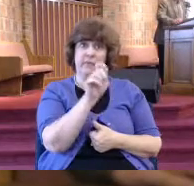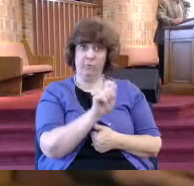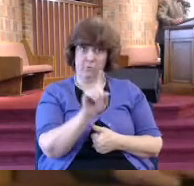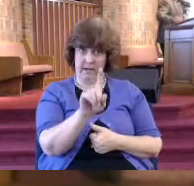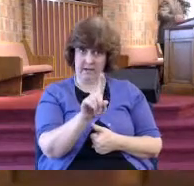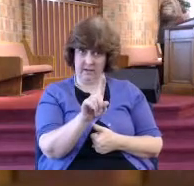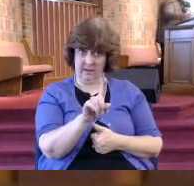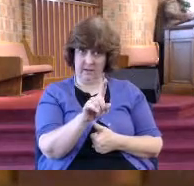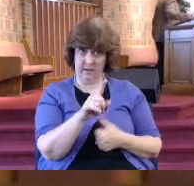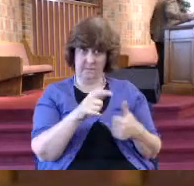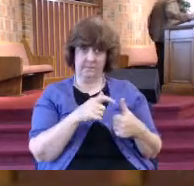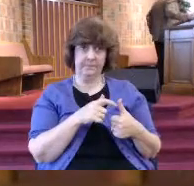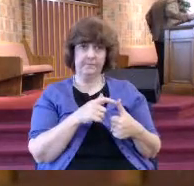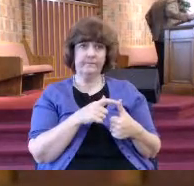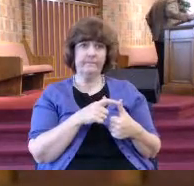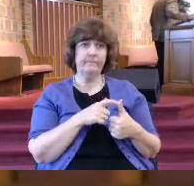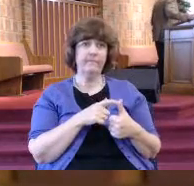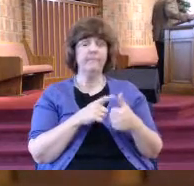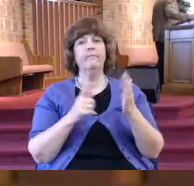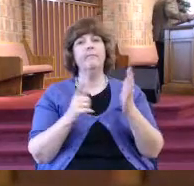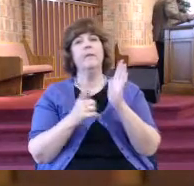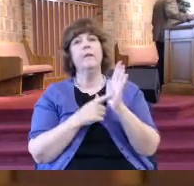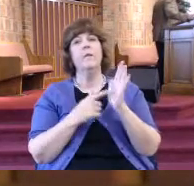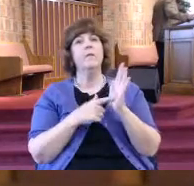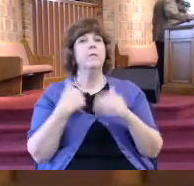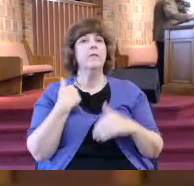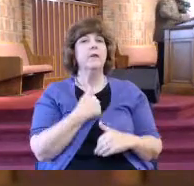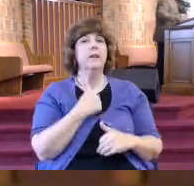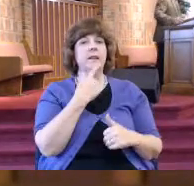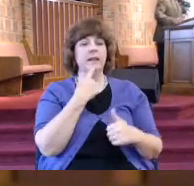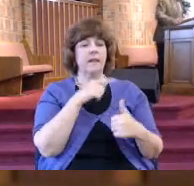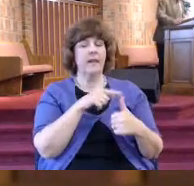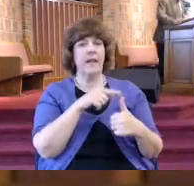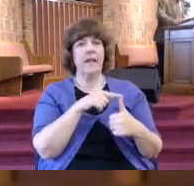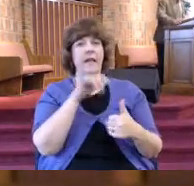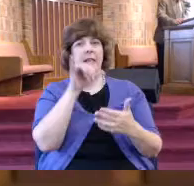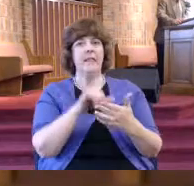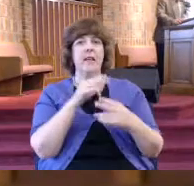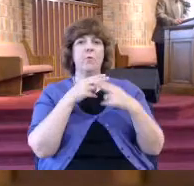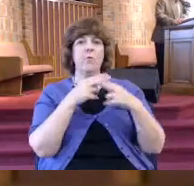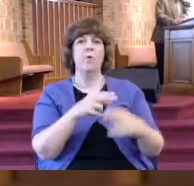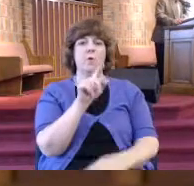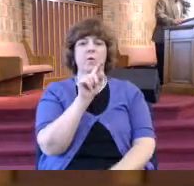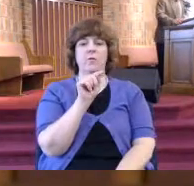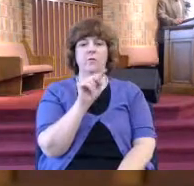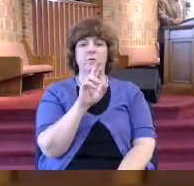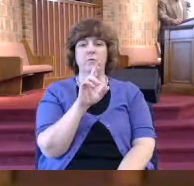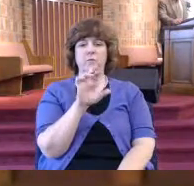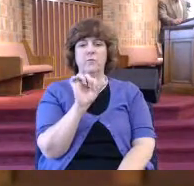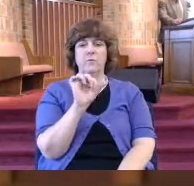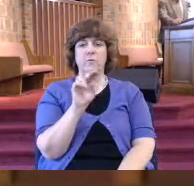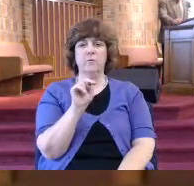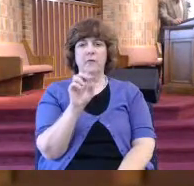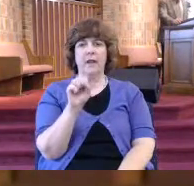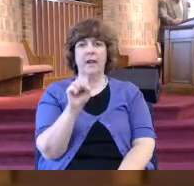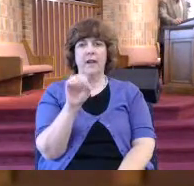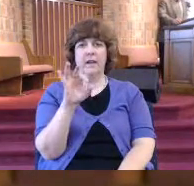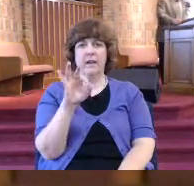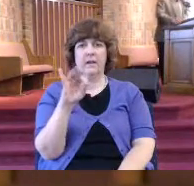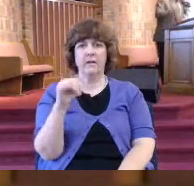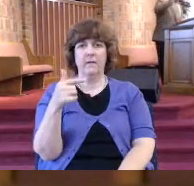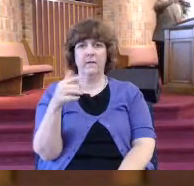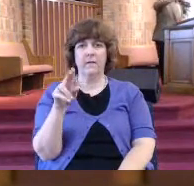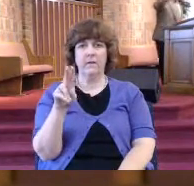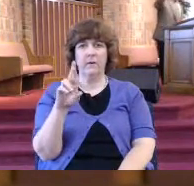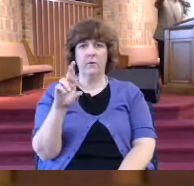verse. We sometimes call Matthew 17 the Transfiguration. What we mean by that is